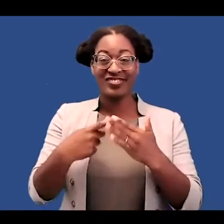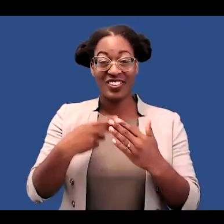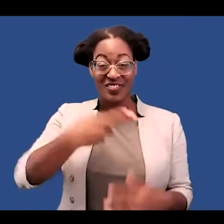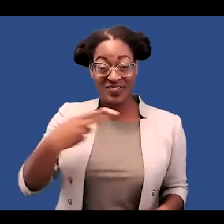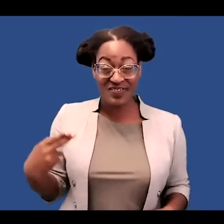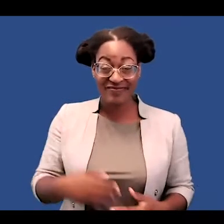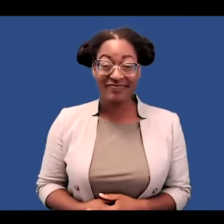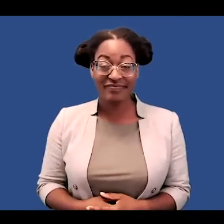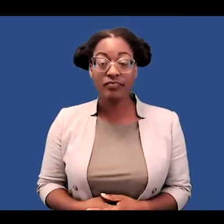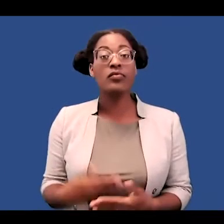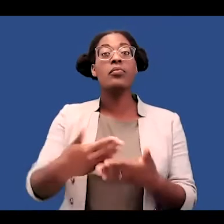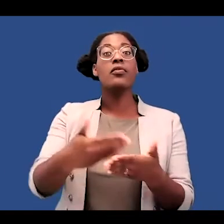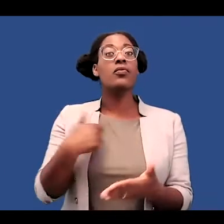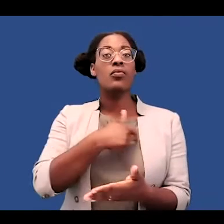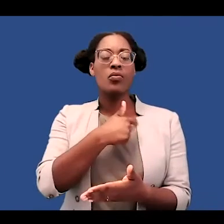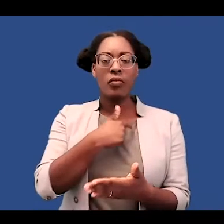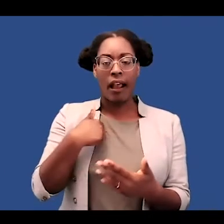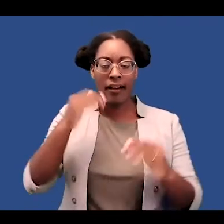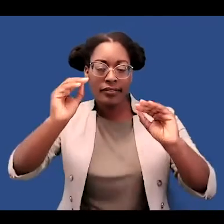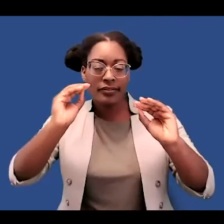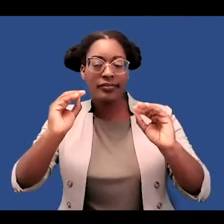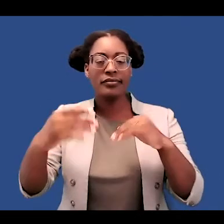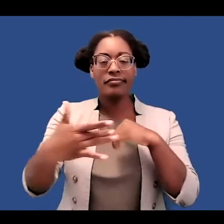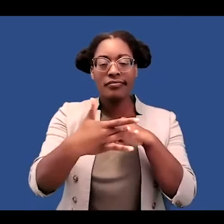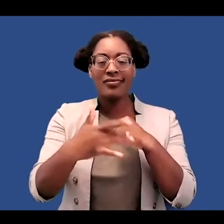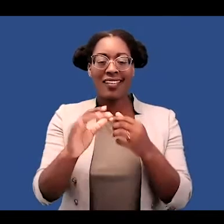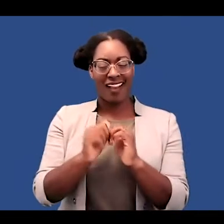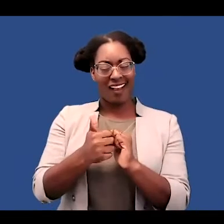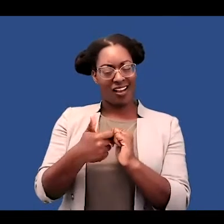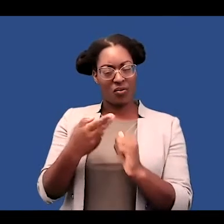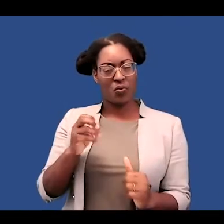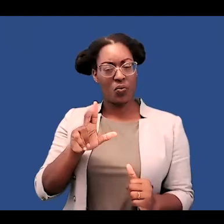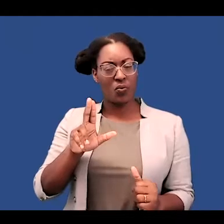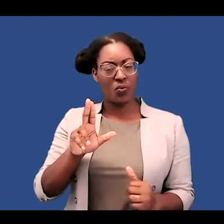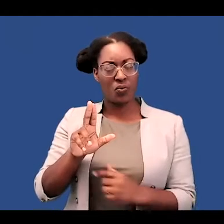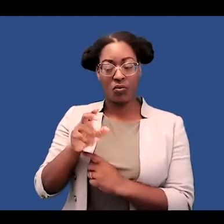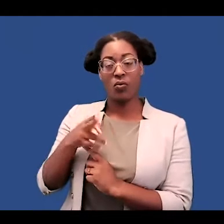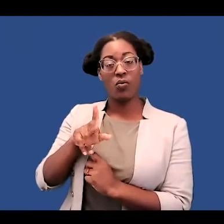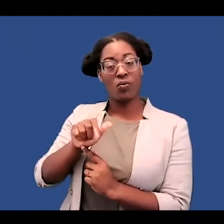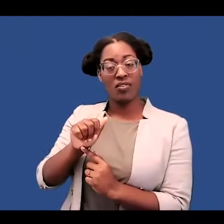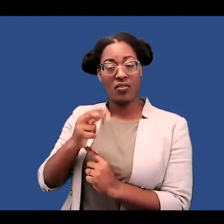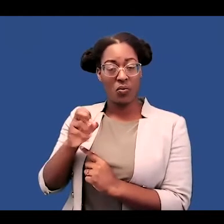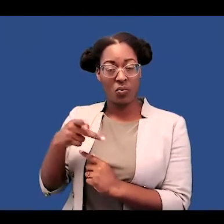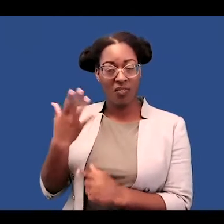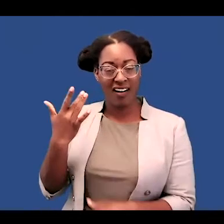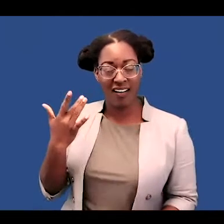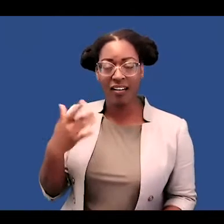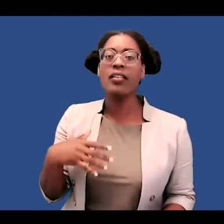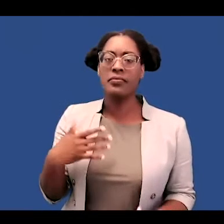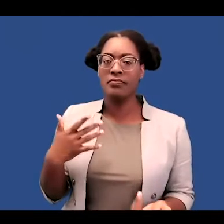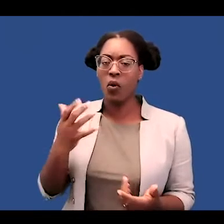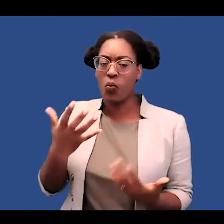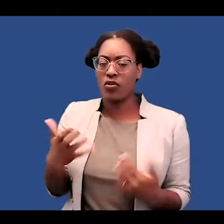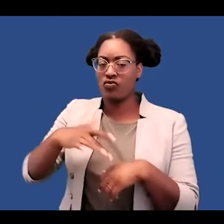So before we get into all the technicalities on how to hula hoop, I want to speak briefly on why we hula hoop. There are so